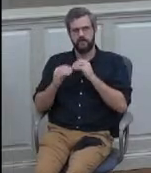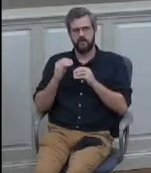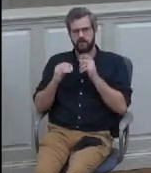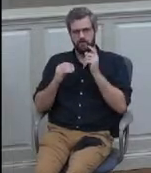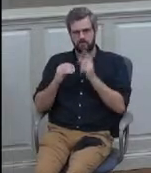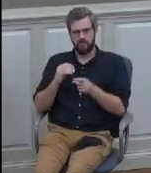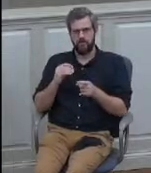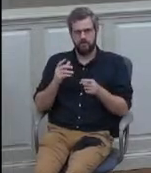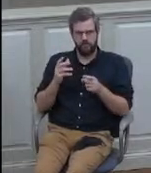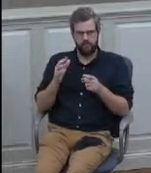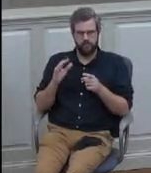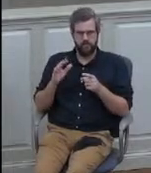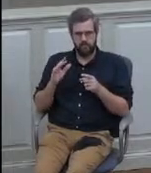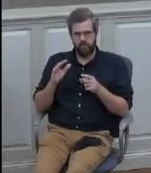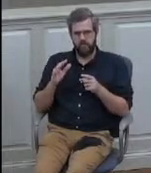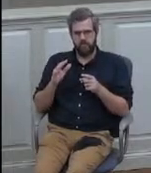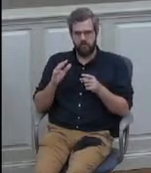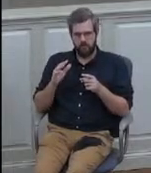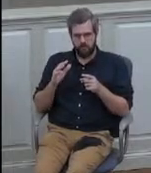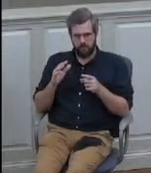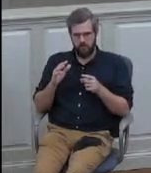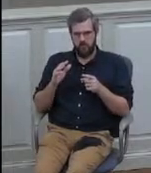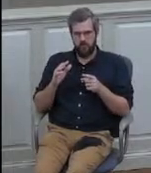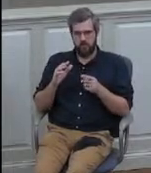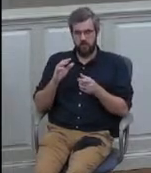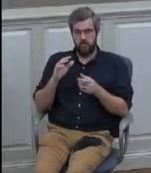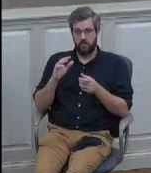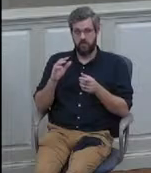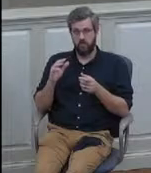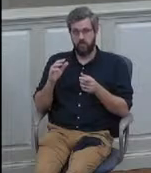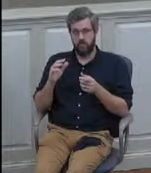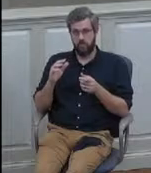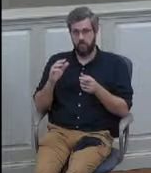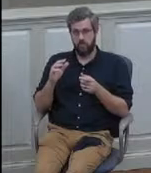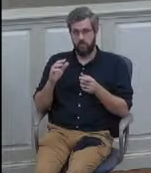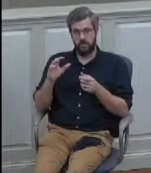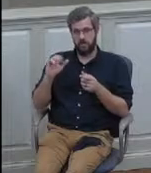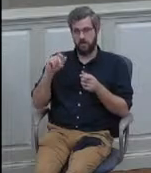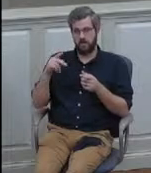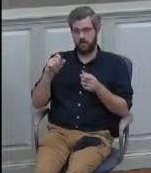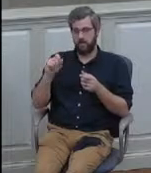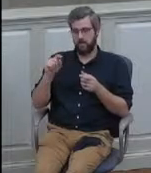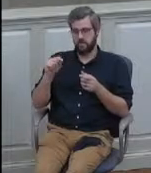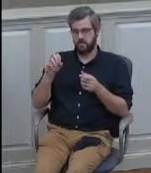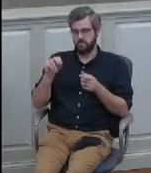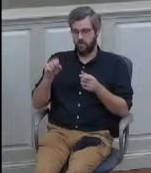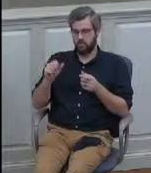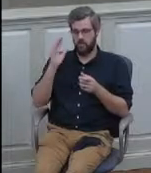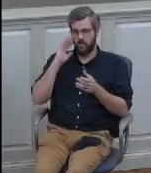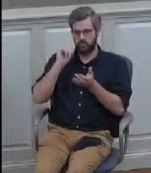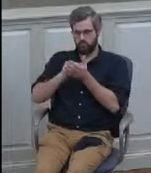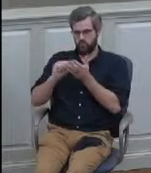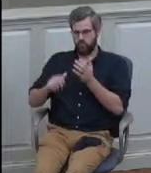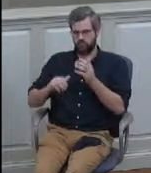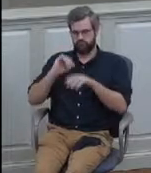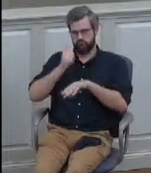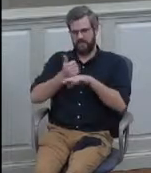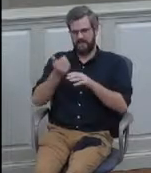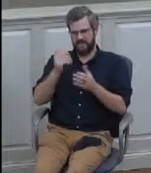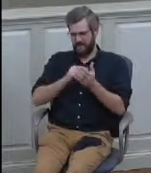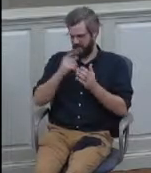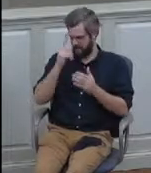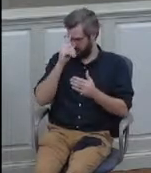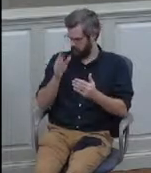We're going to remove and then reinstall the parapet wall capstones. So you'll see that happening in the corner. I guess it would be